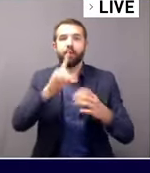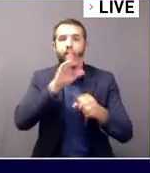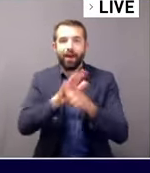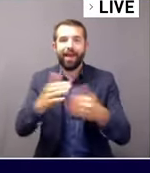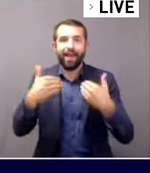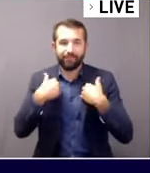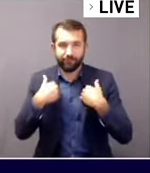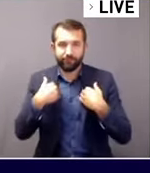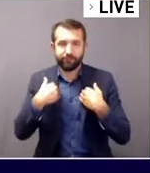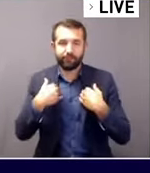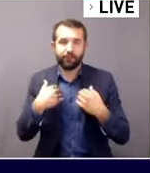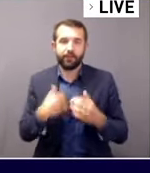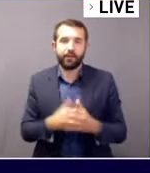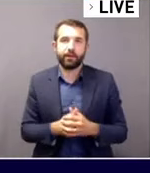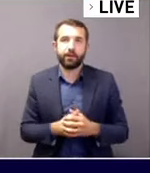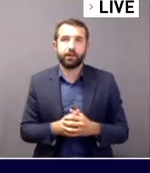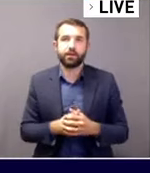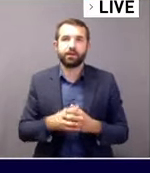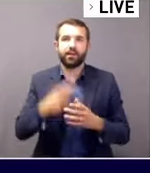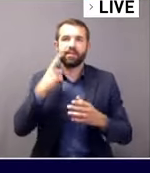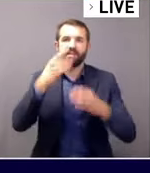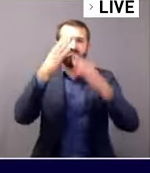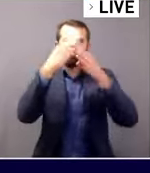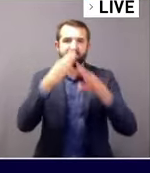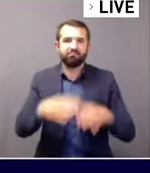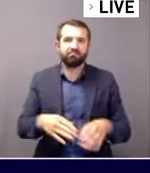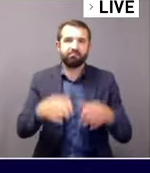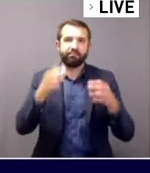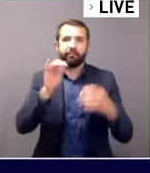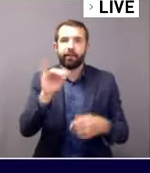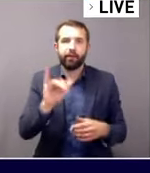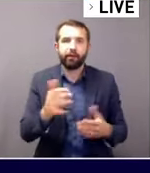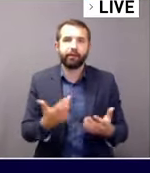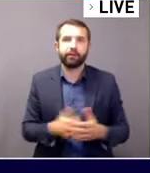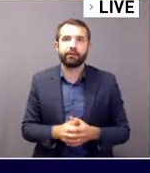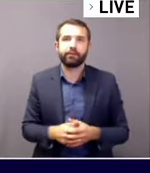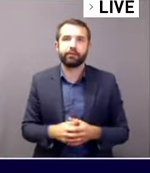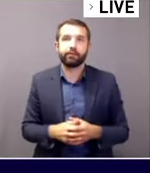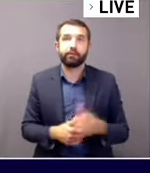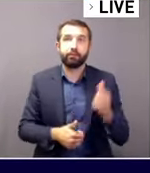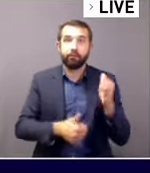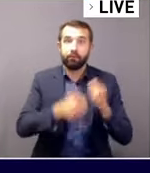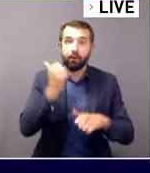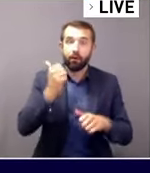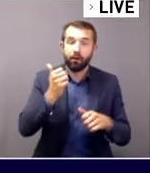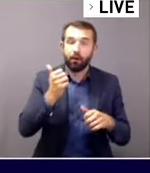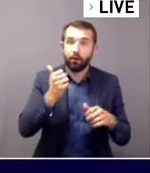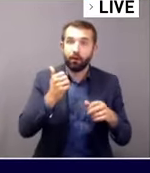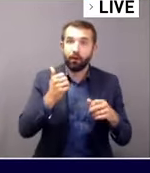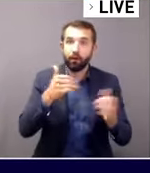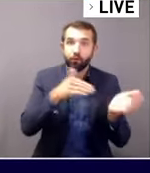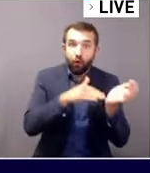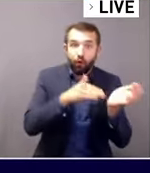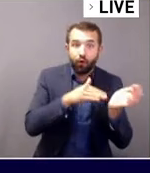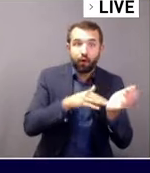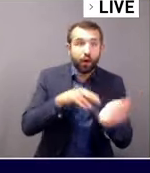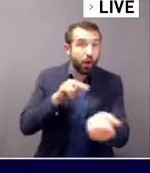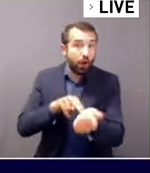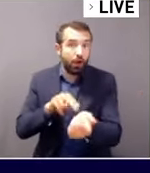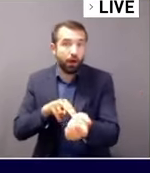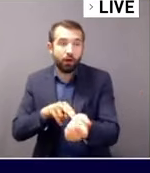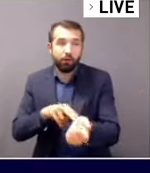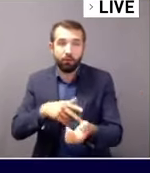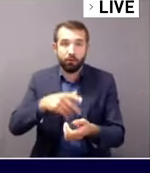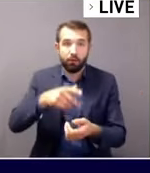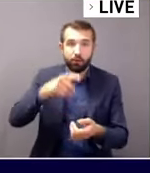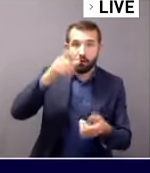a breakdown of that at all? You know, are these largely, you know, physicians, or are they ambulance workers? Are